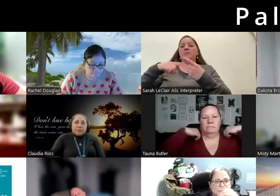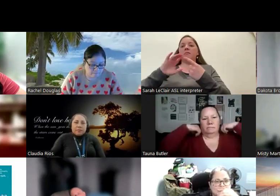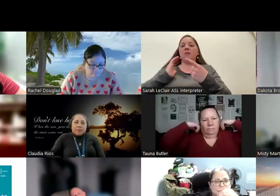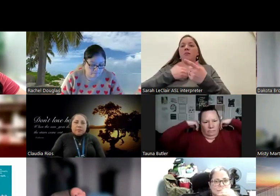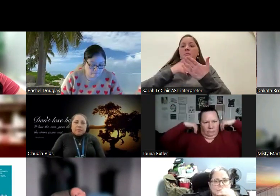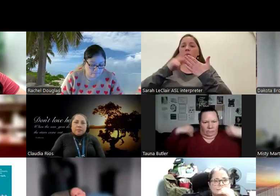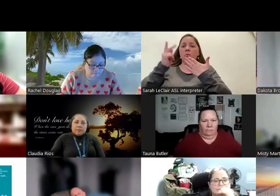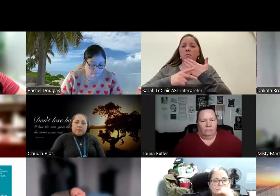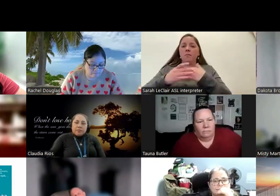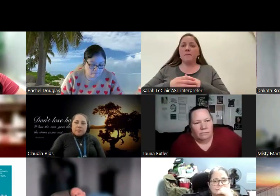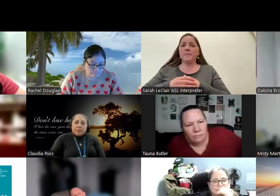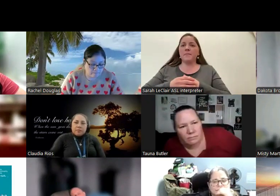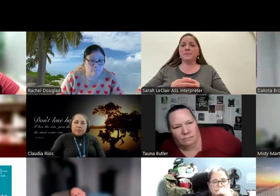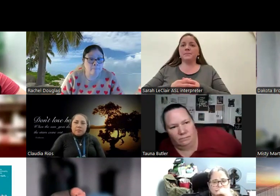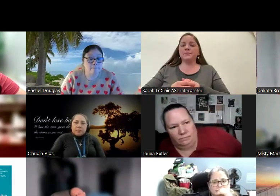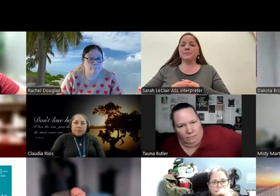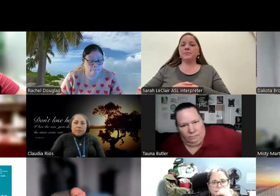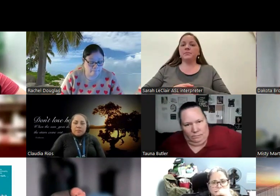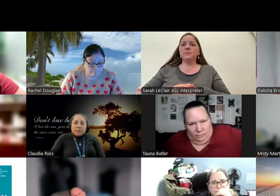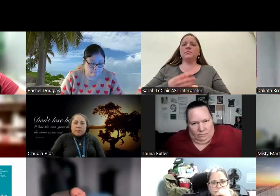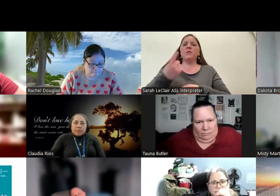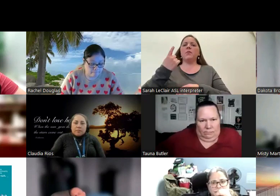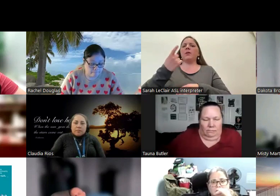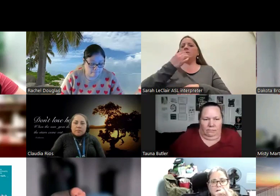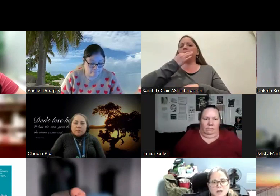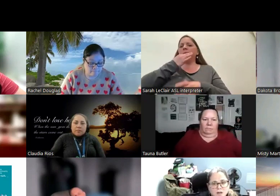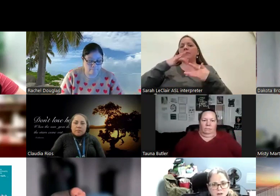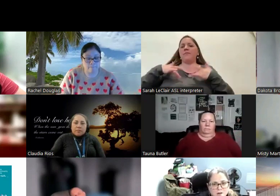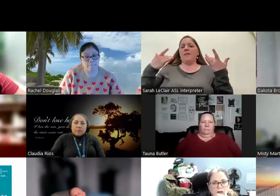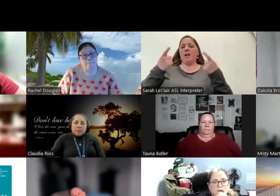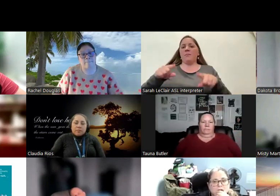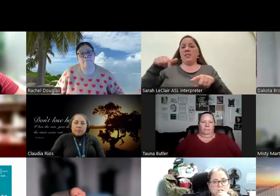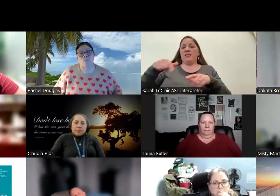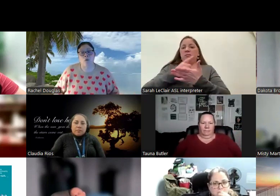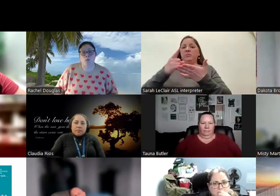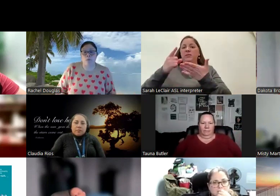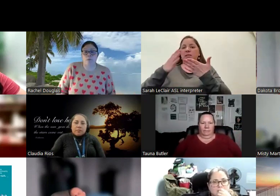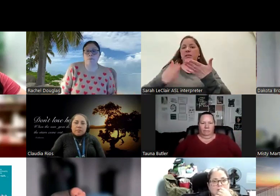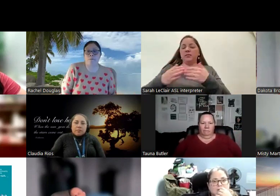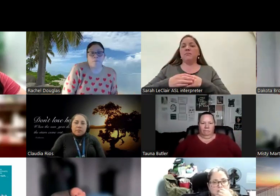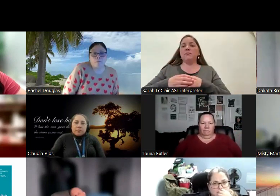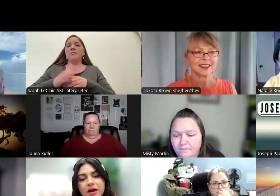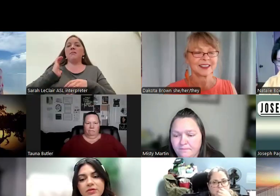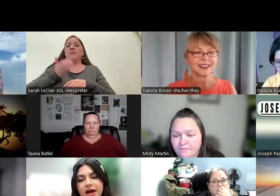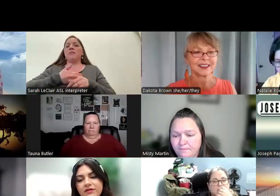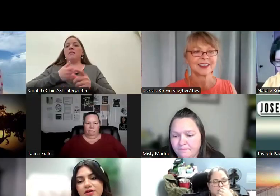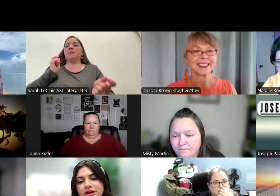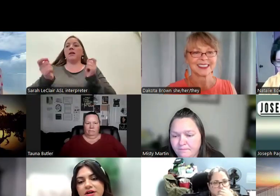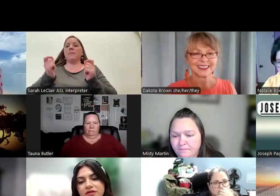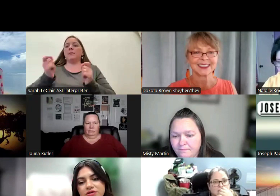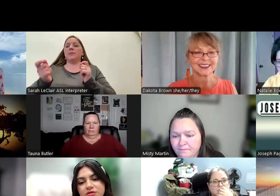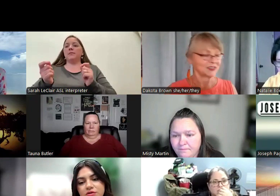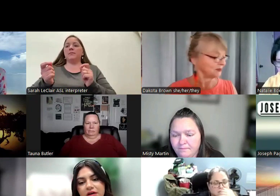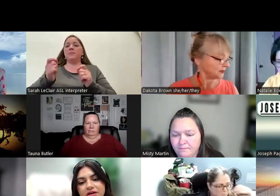have and an upcoming event that we're having this weekend, which is our adaptive bike program that we have